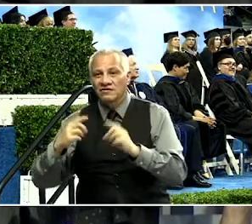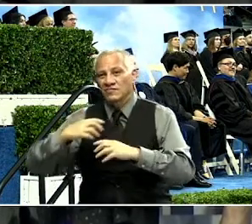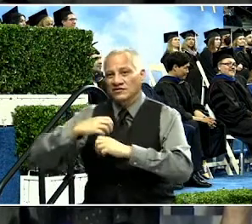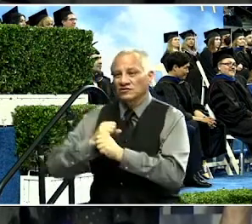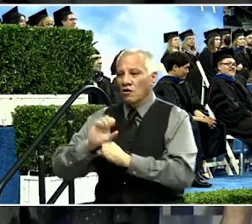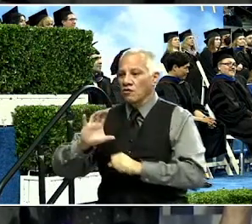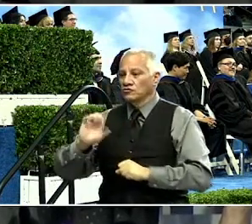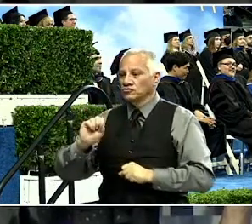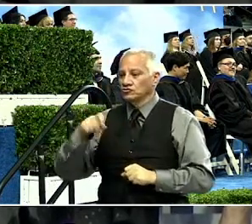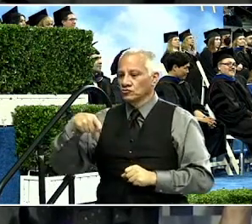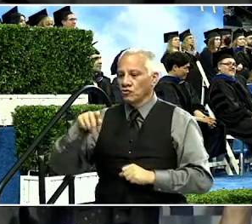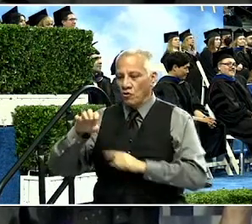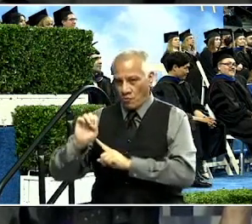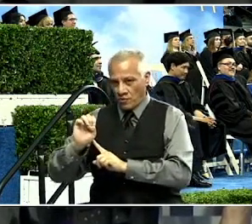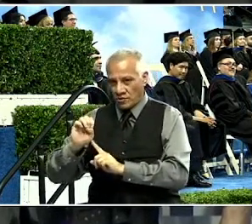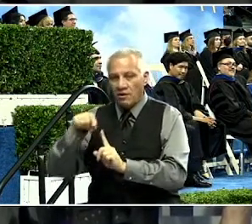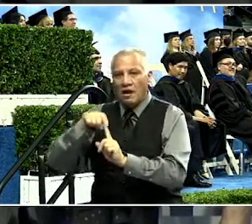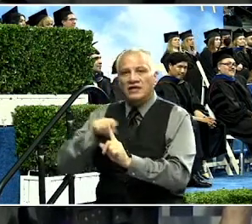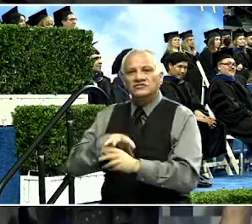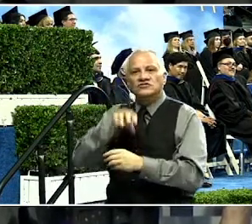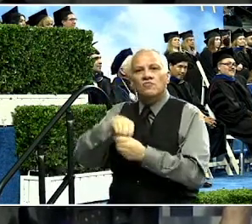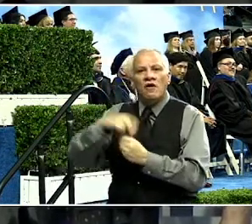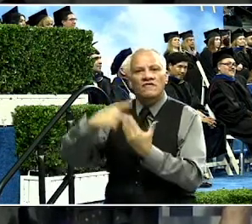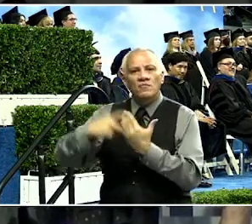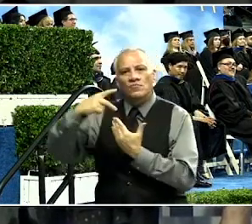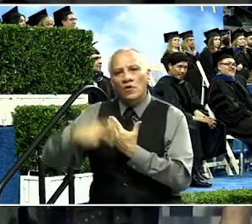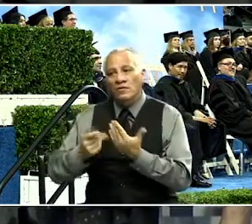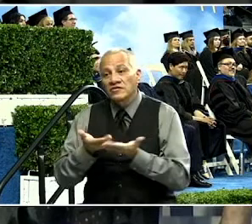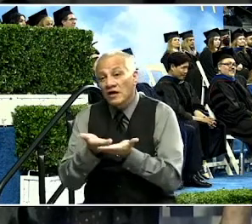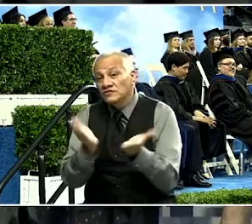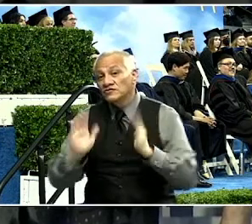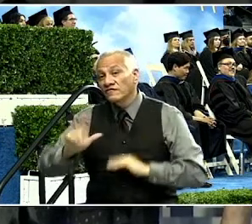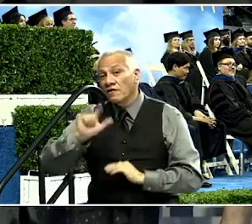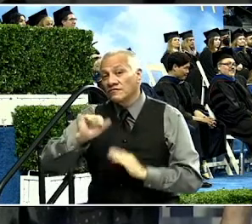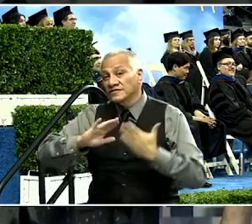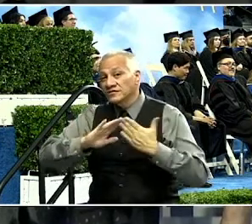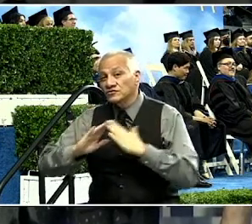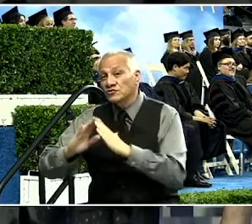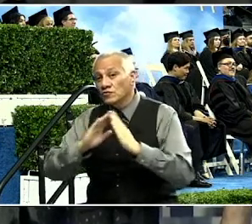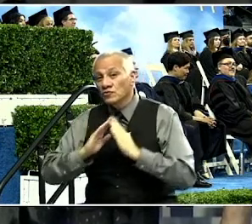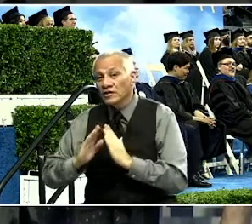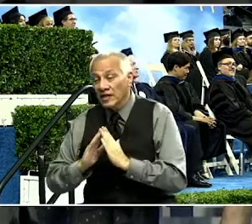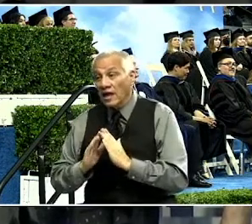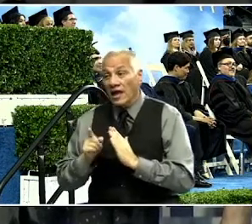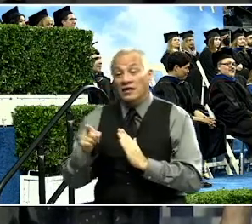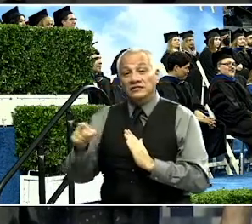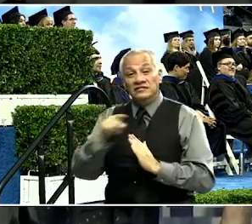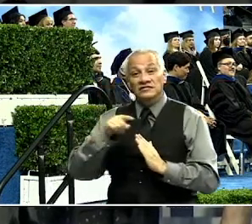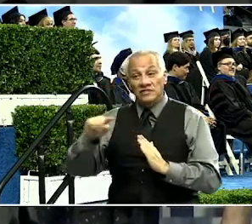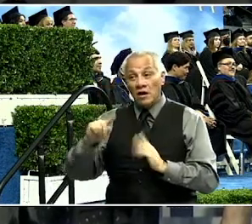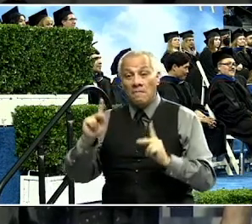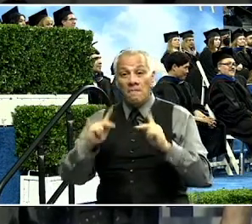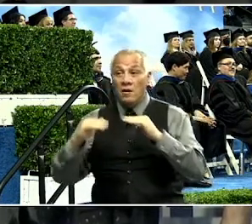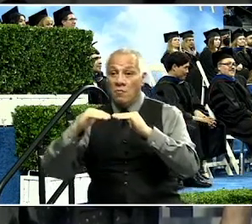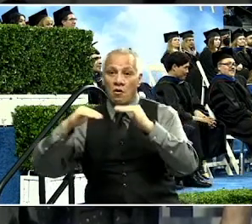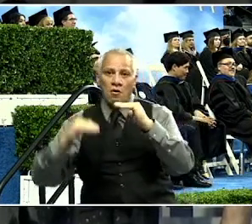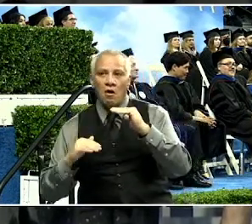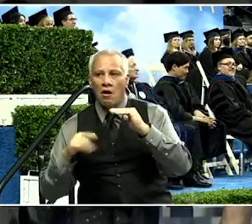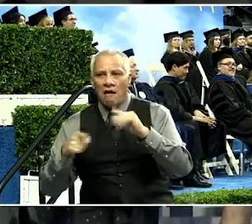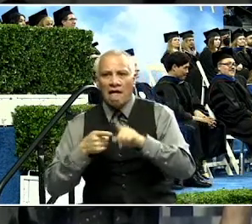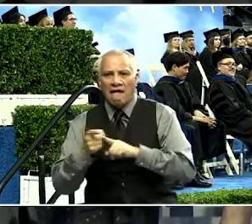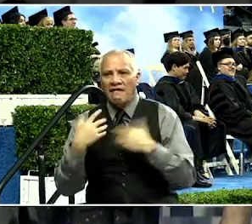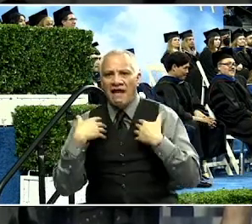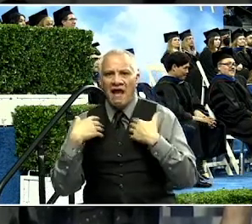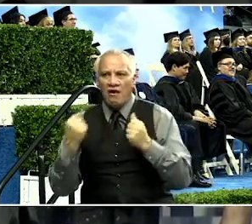SCOPE, overseeing five unique programs serving the Los Angeles community by minimizing disparities in healthcare and